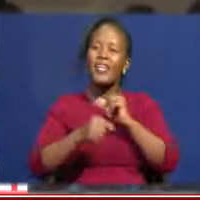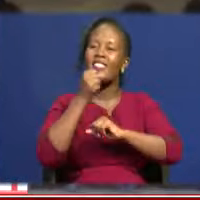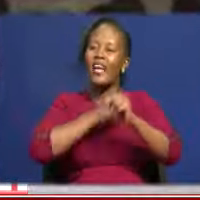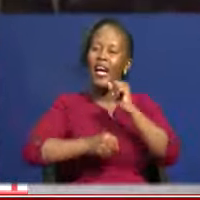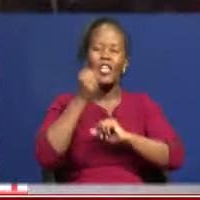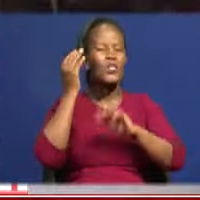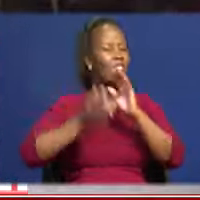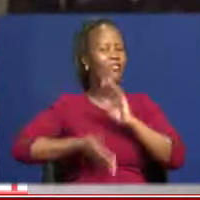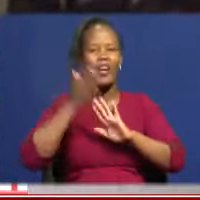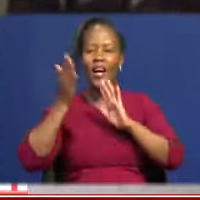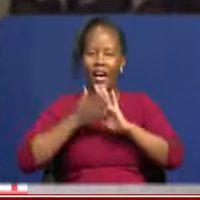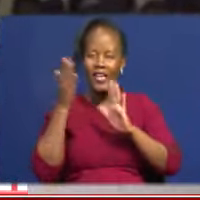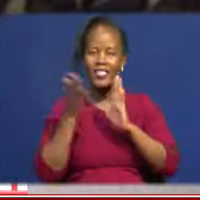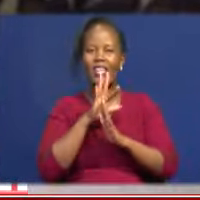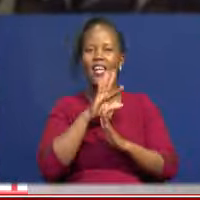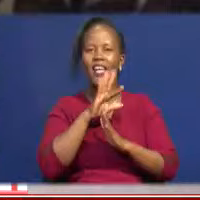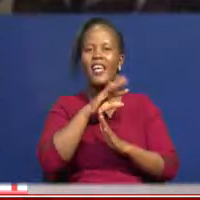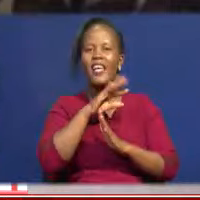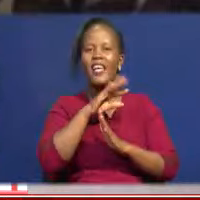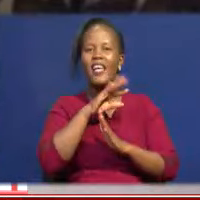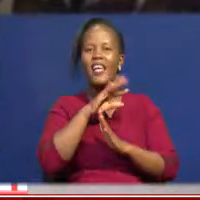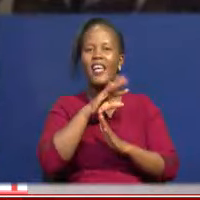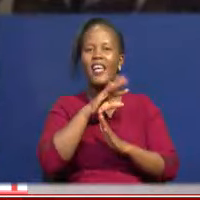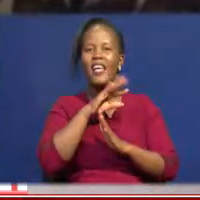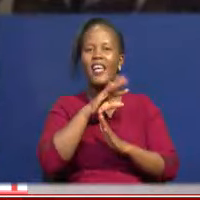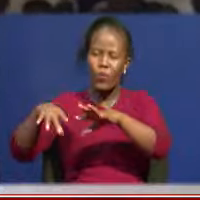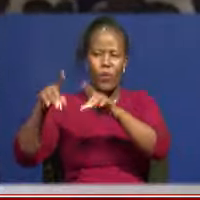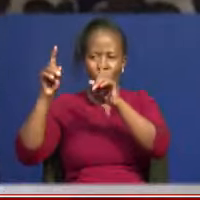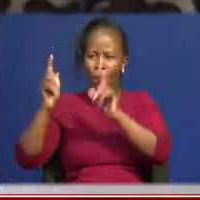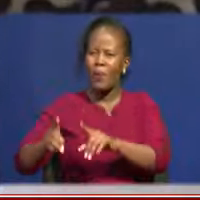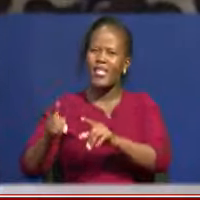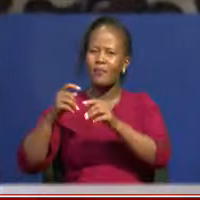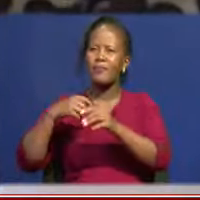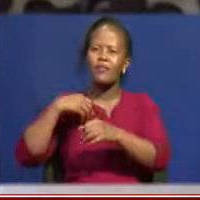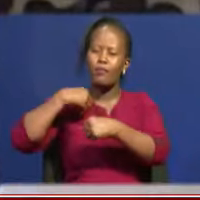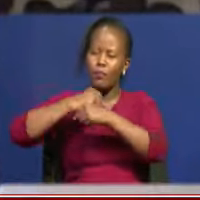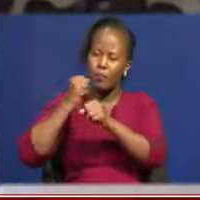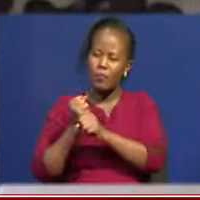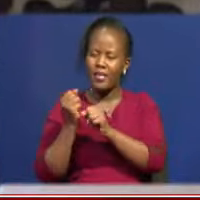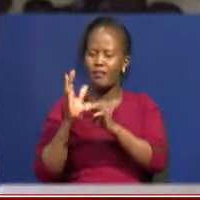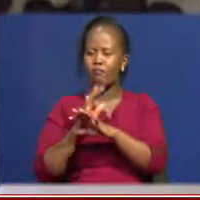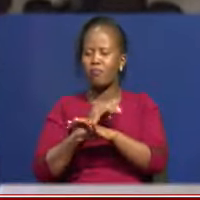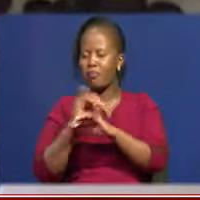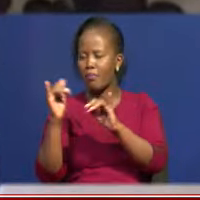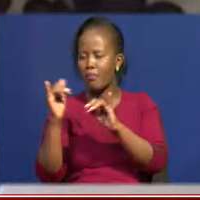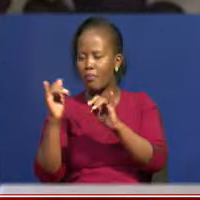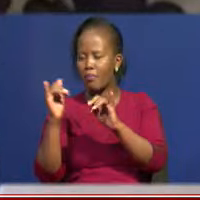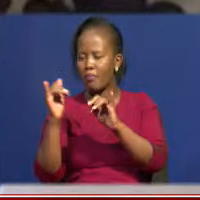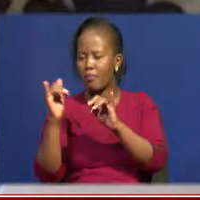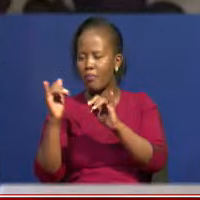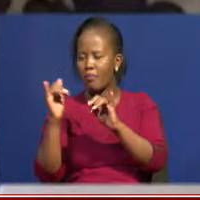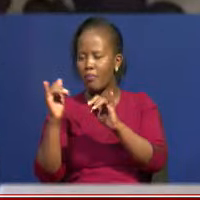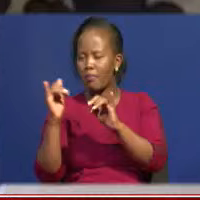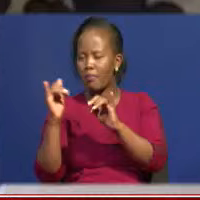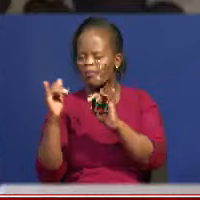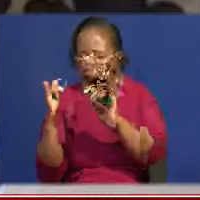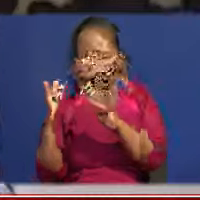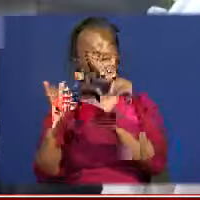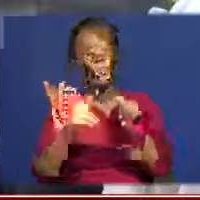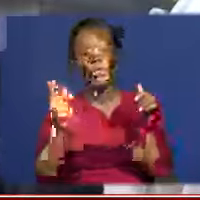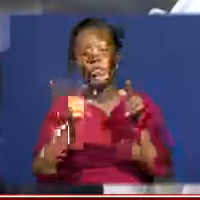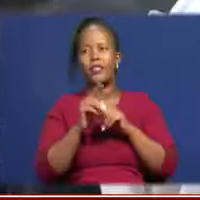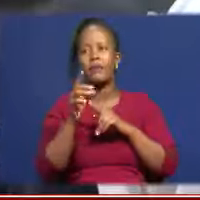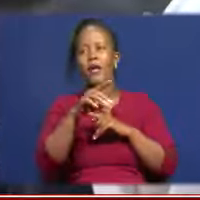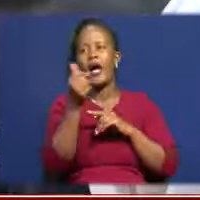Takataka zisiagwe, ituondolee aibu. Wananchi waishi kwa raha na wafute